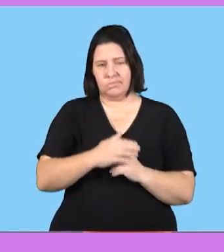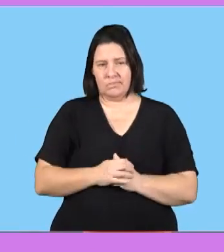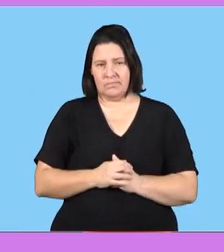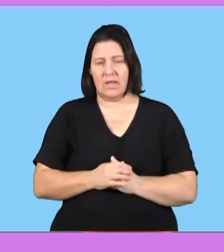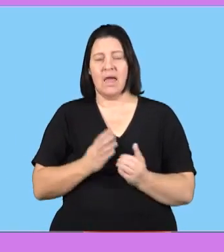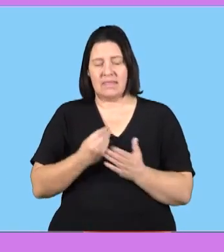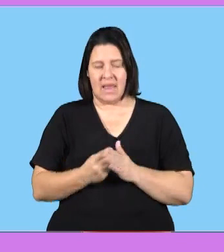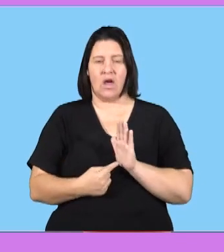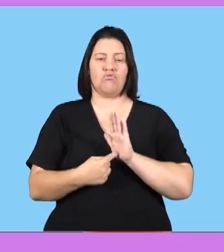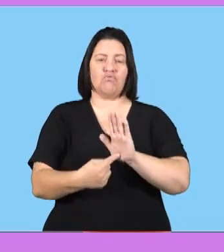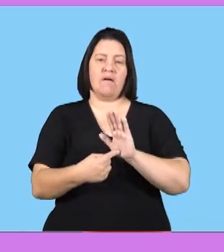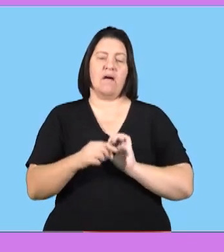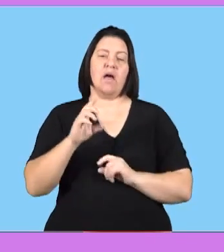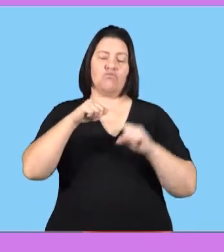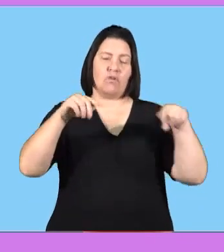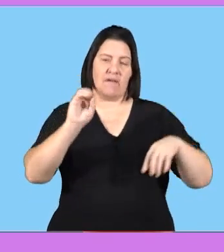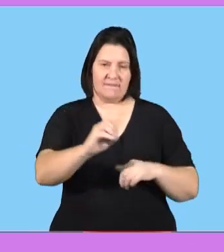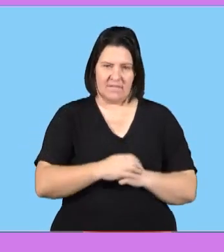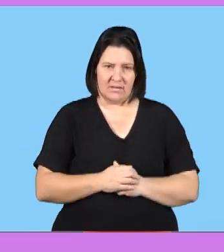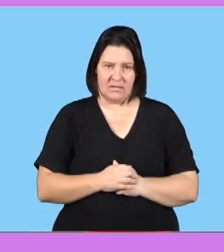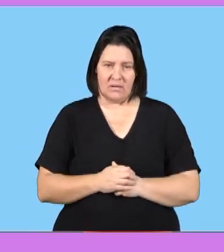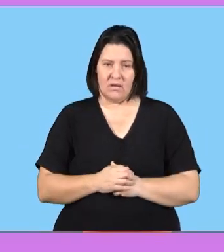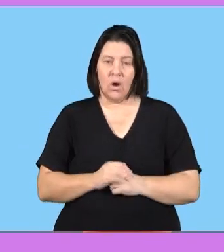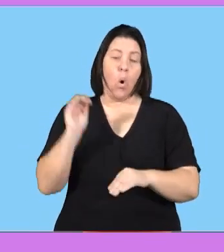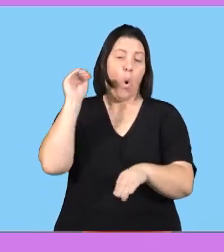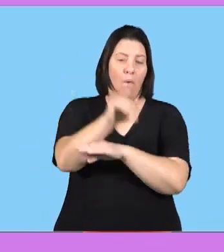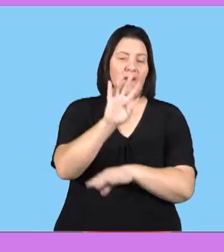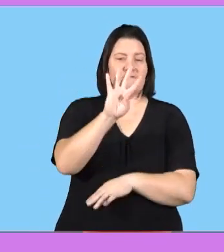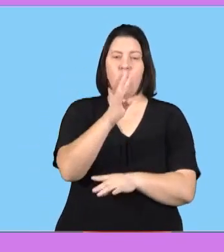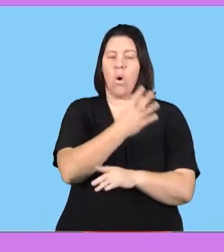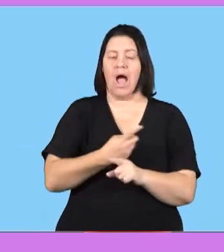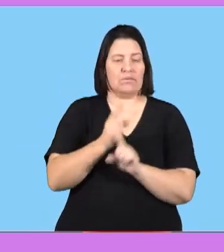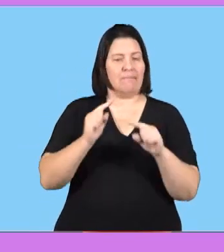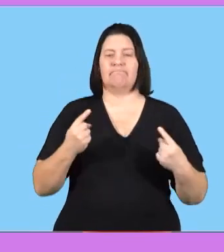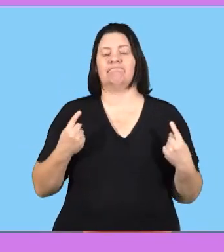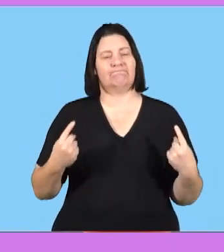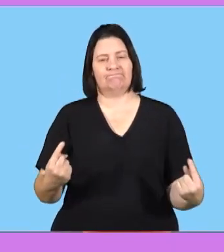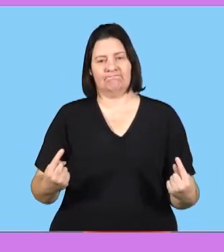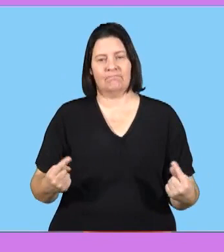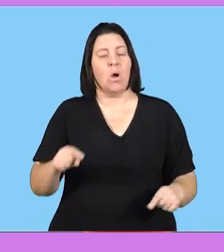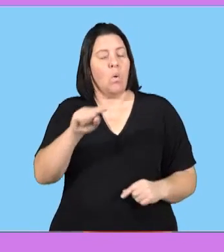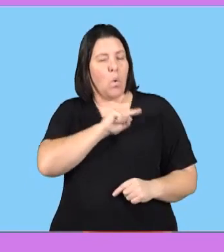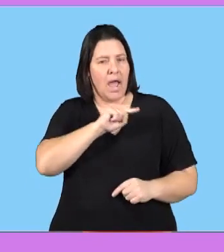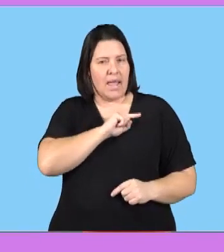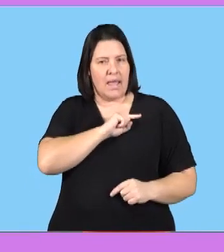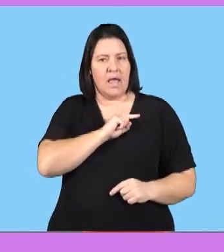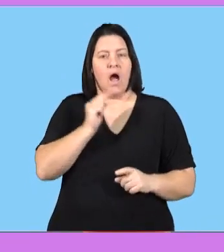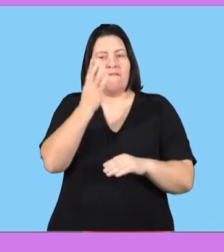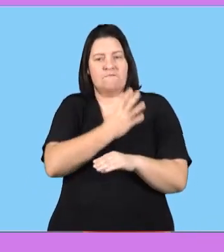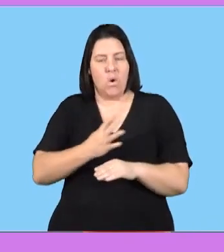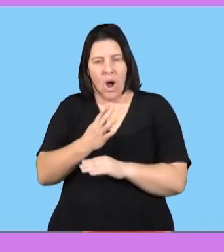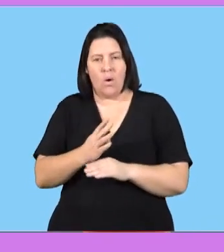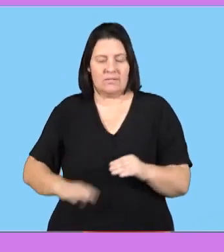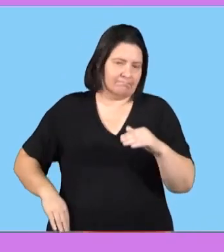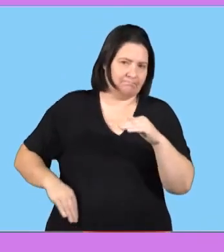and we have our graph. Our graph cannot exceed 4 hours. Remember, mainly because